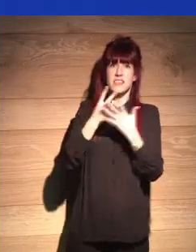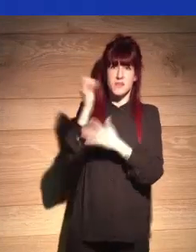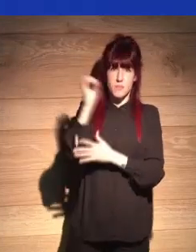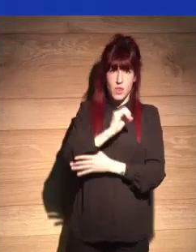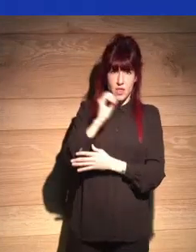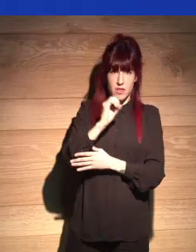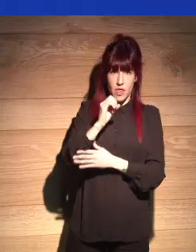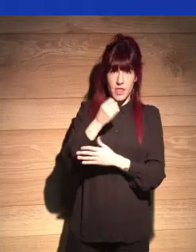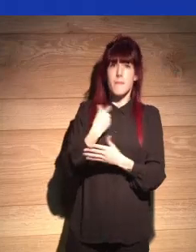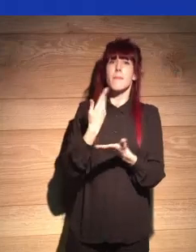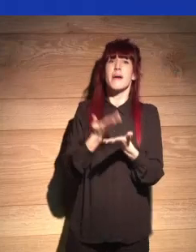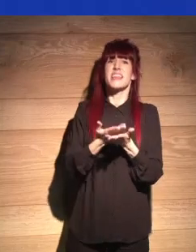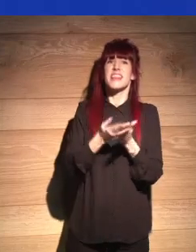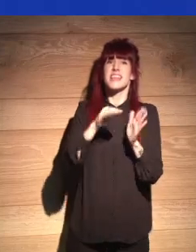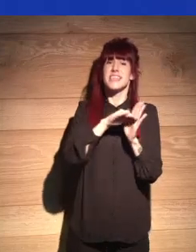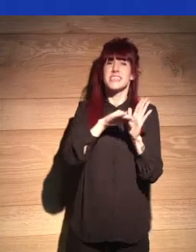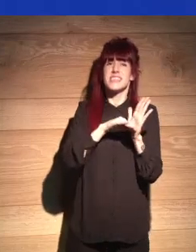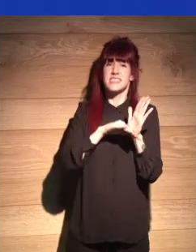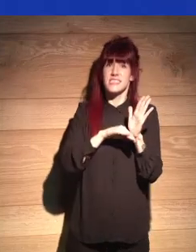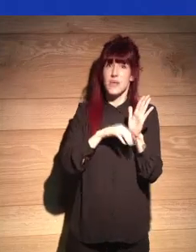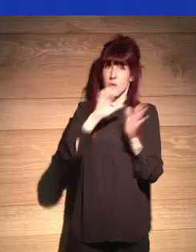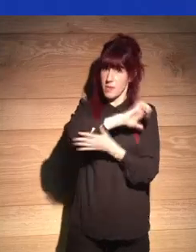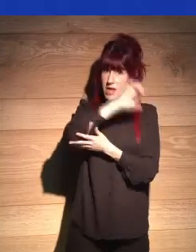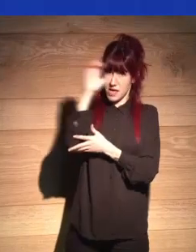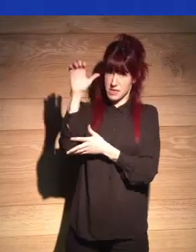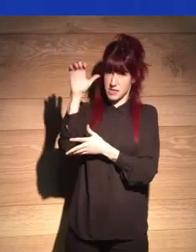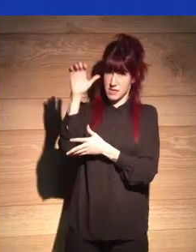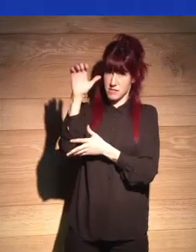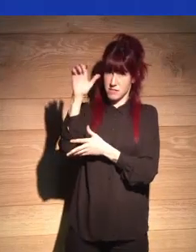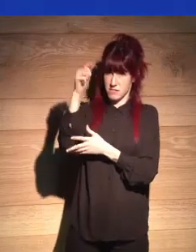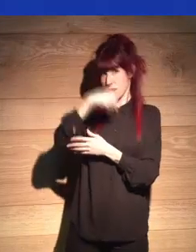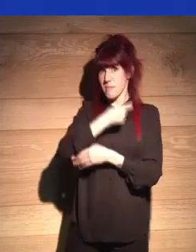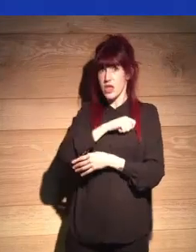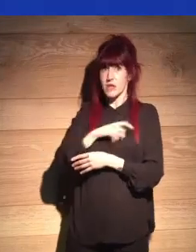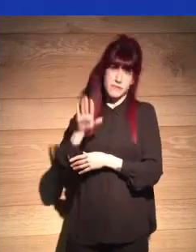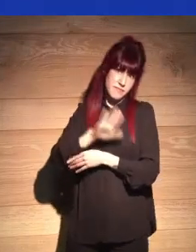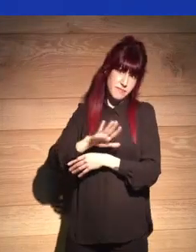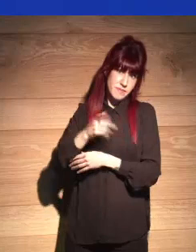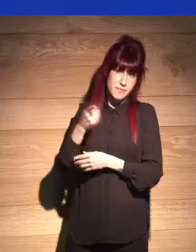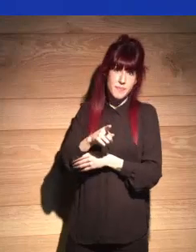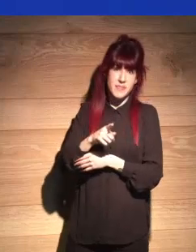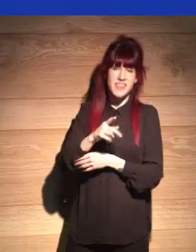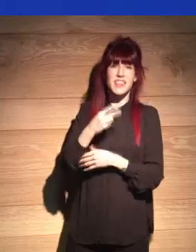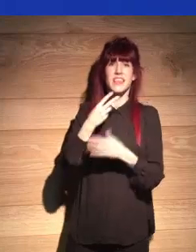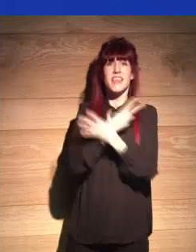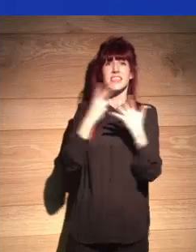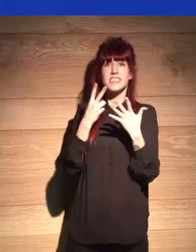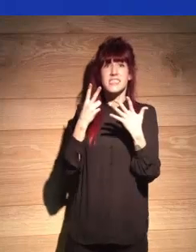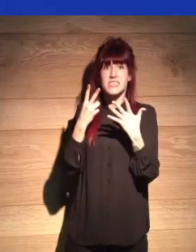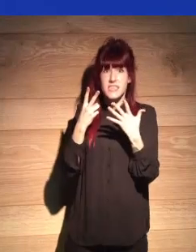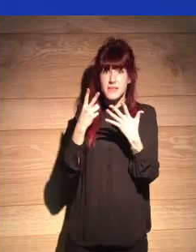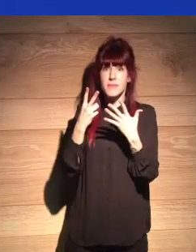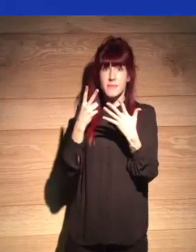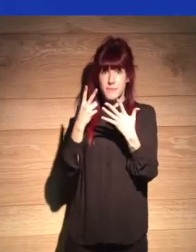17% of patents in Europe are Spanish, as well,